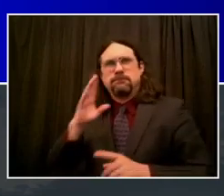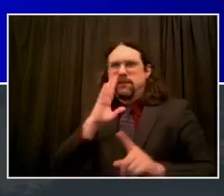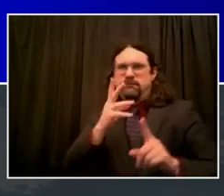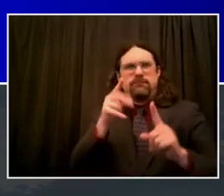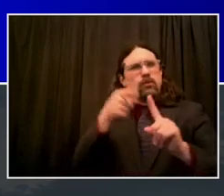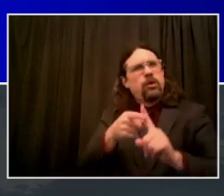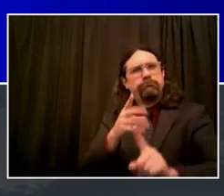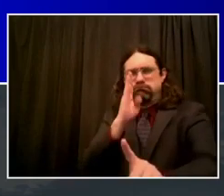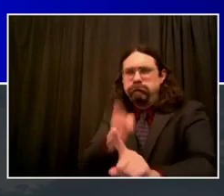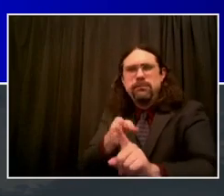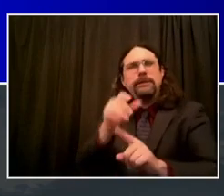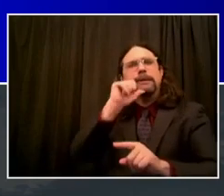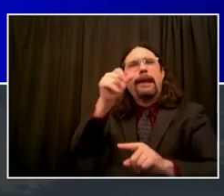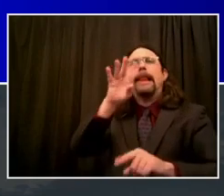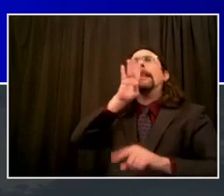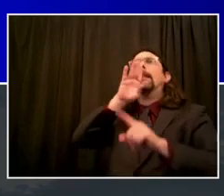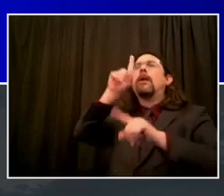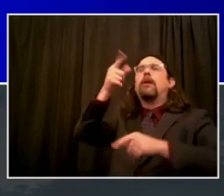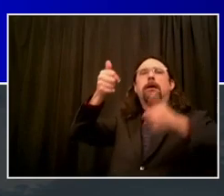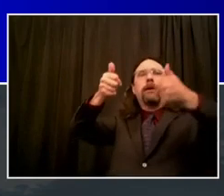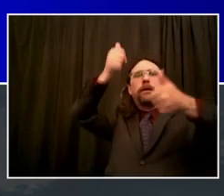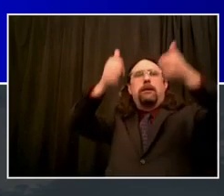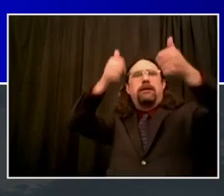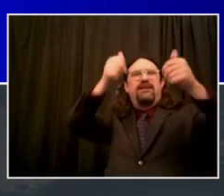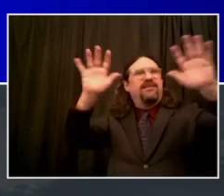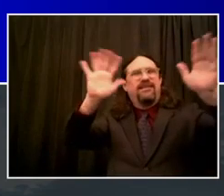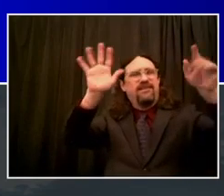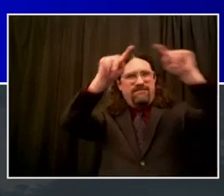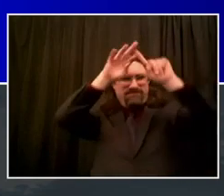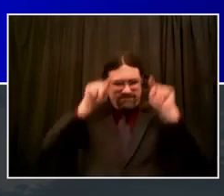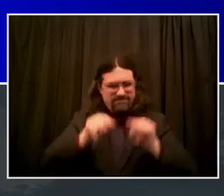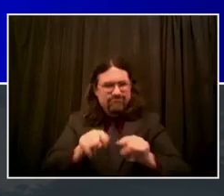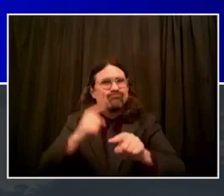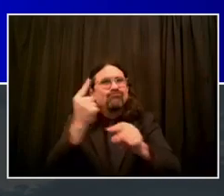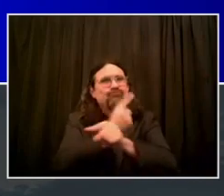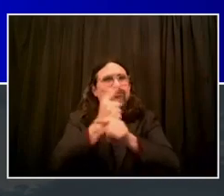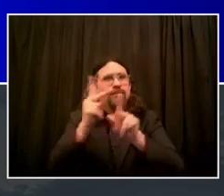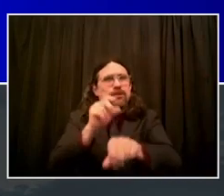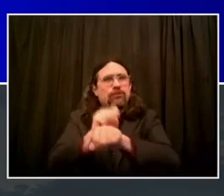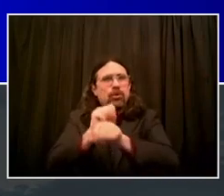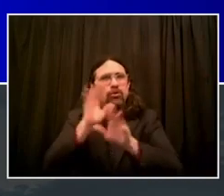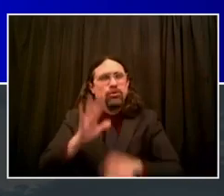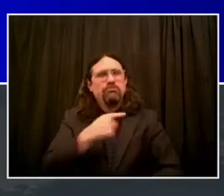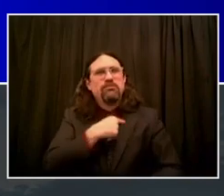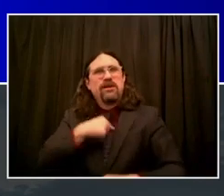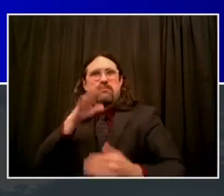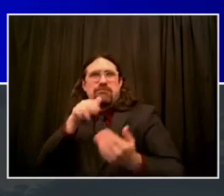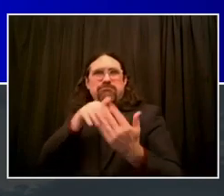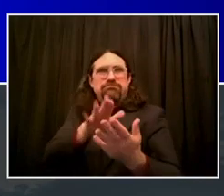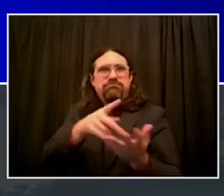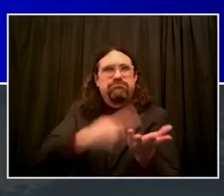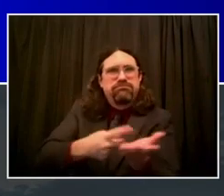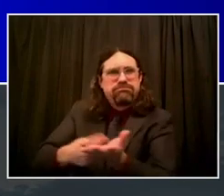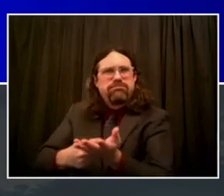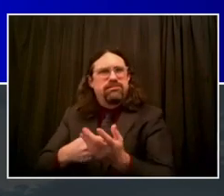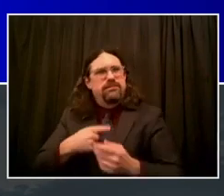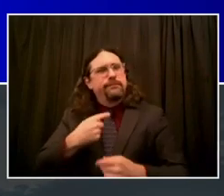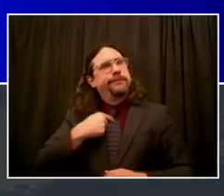rights, giving people a sense of the right way to do things to stay safe. We'll give out information. We'll make sure there's